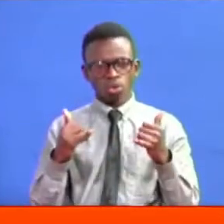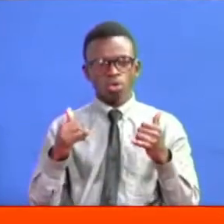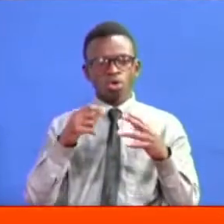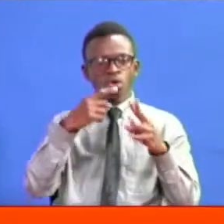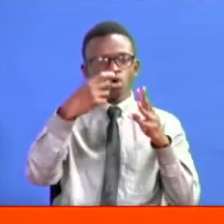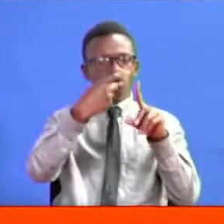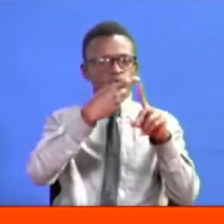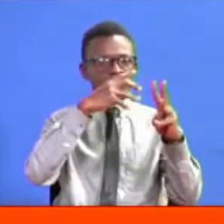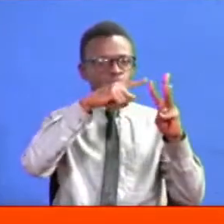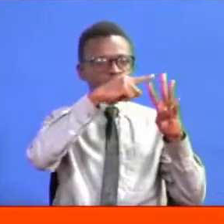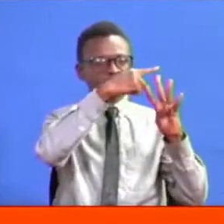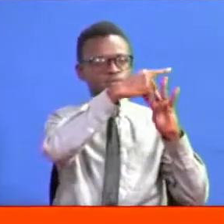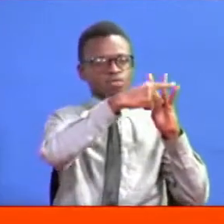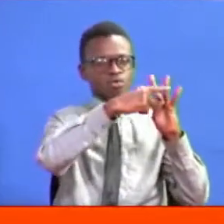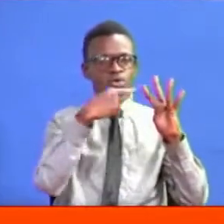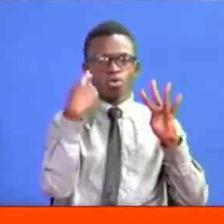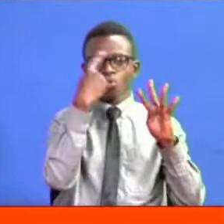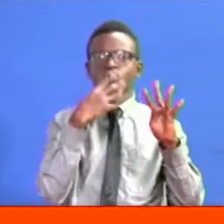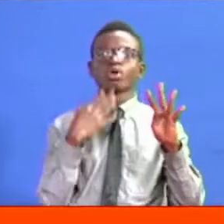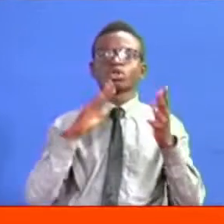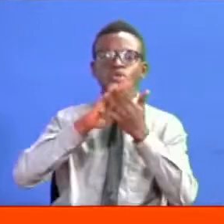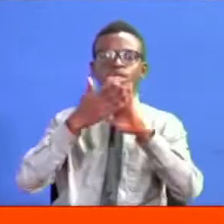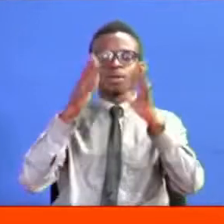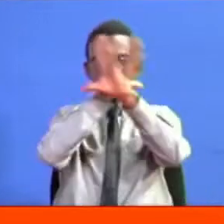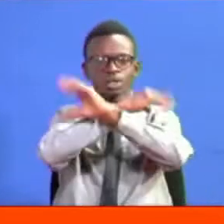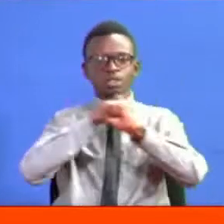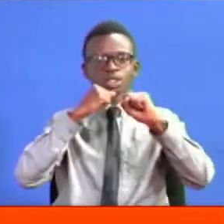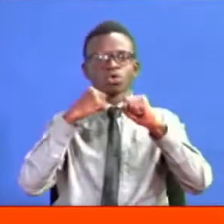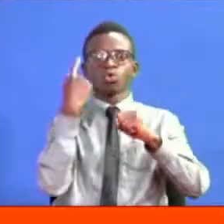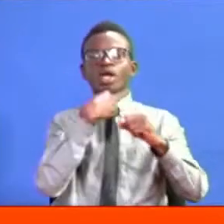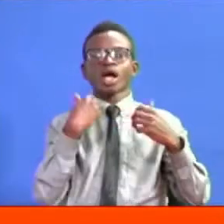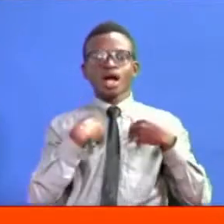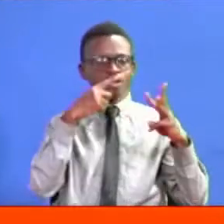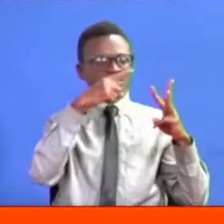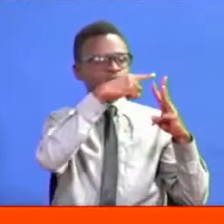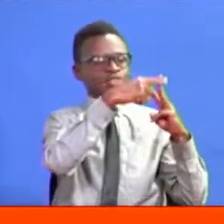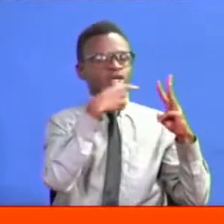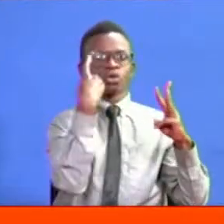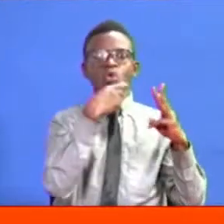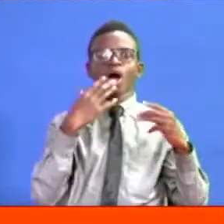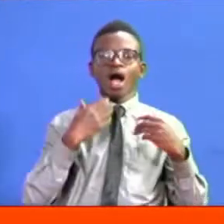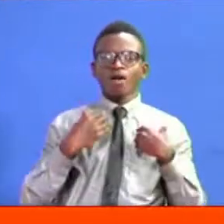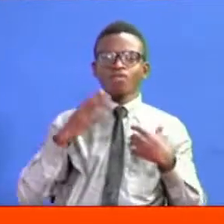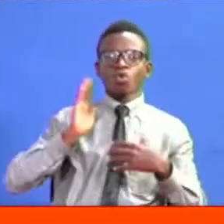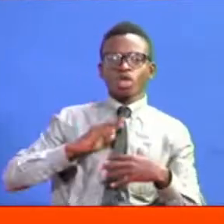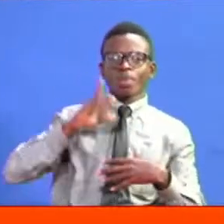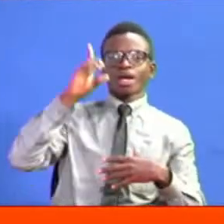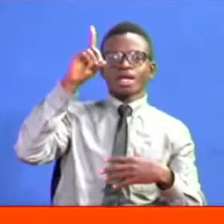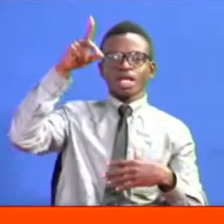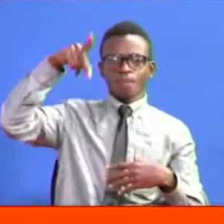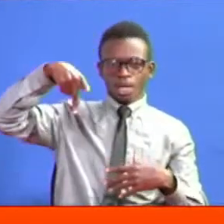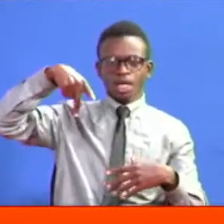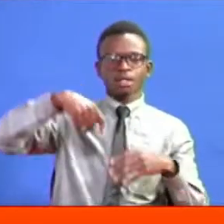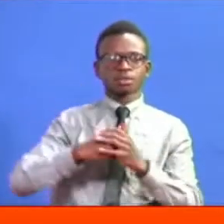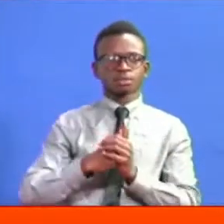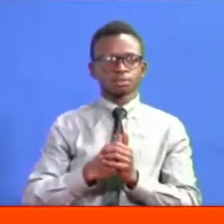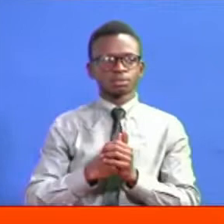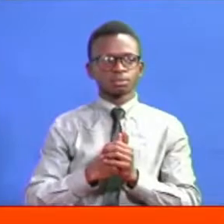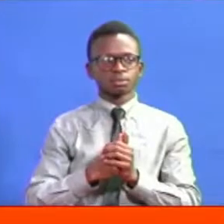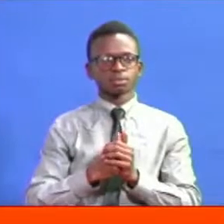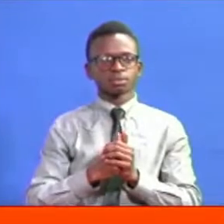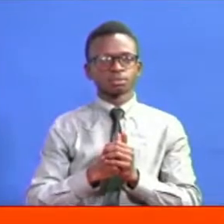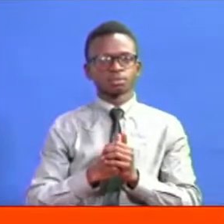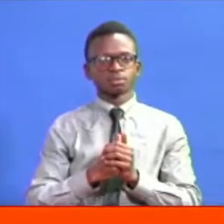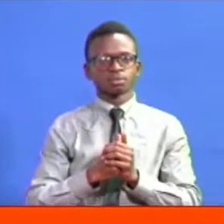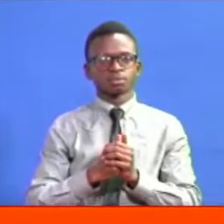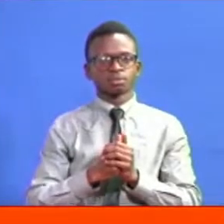candidates running in the August 9 presidential election have female running mates. Pollsters say